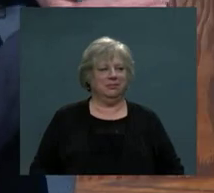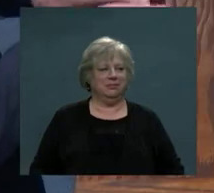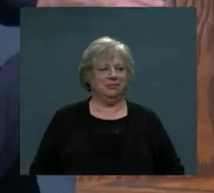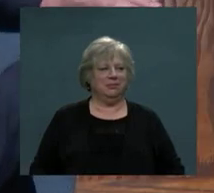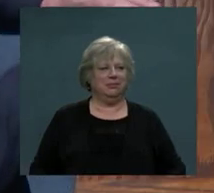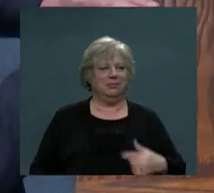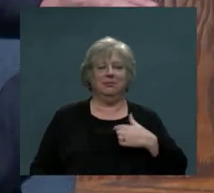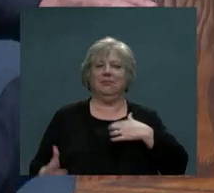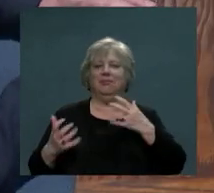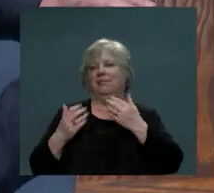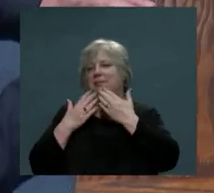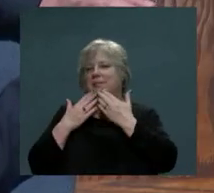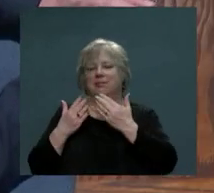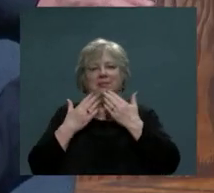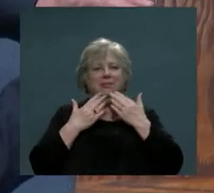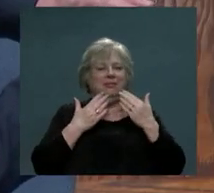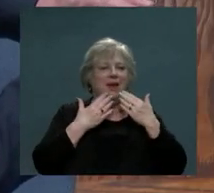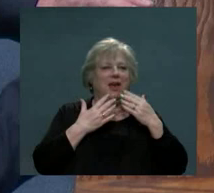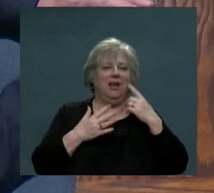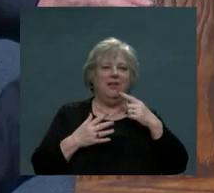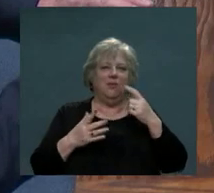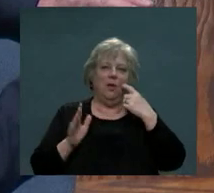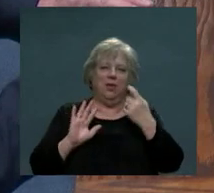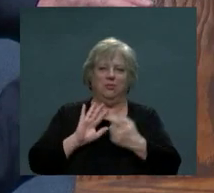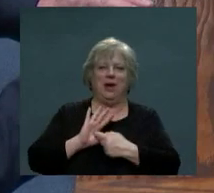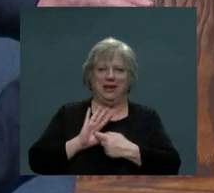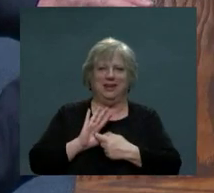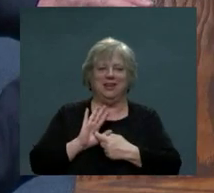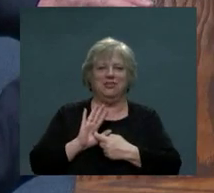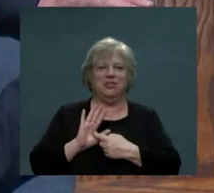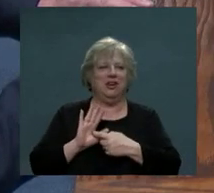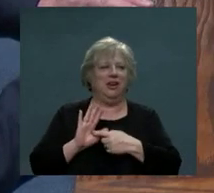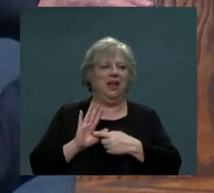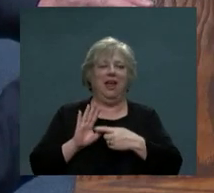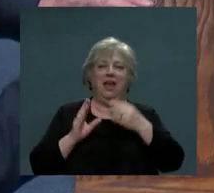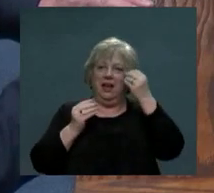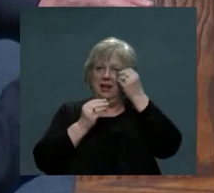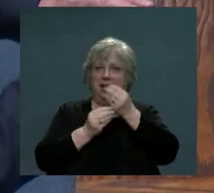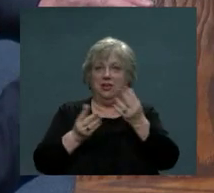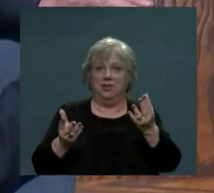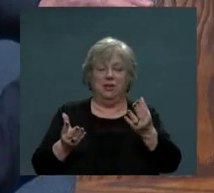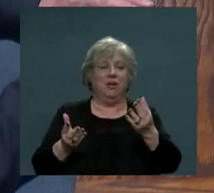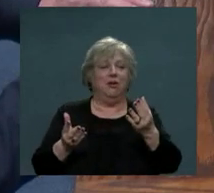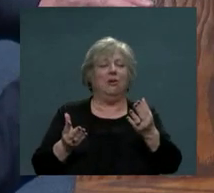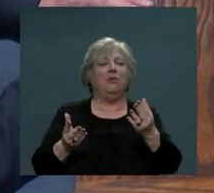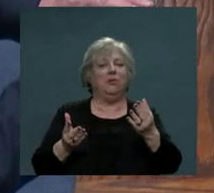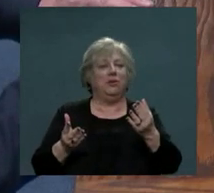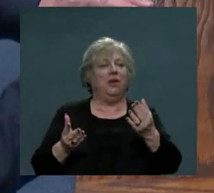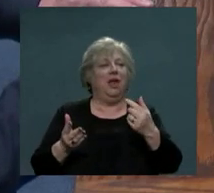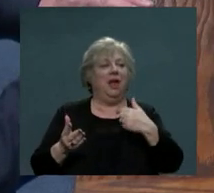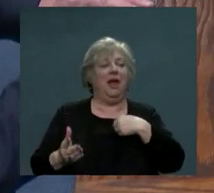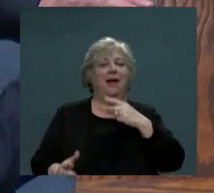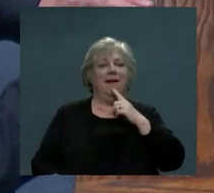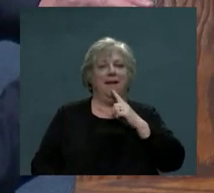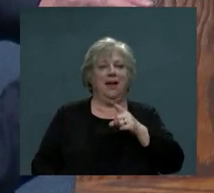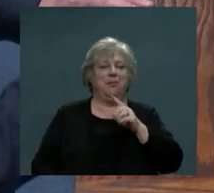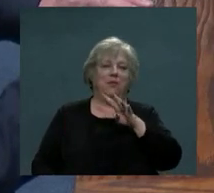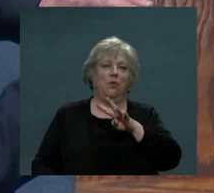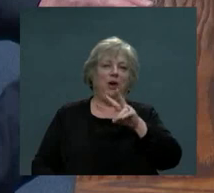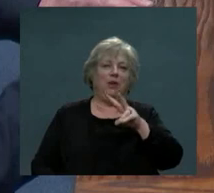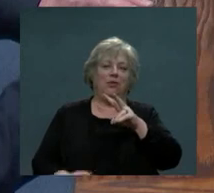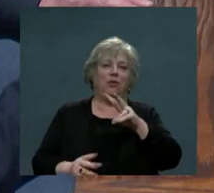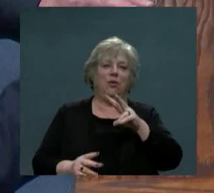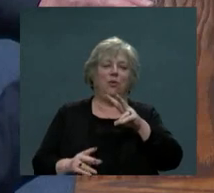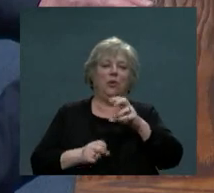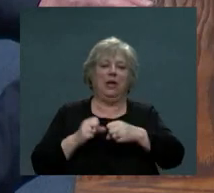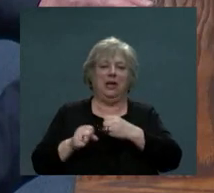I just want to thank you guys for the recognition and let you all know that I am a 42-year